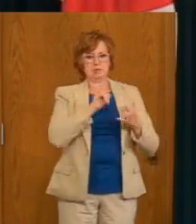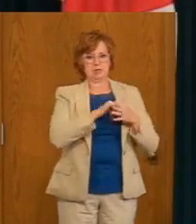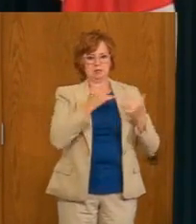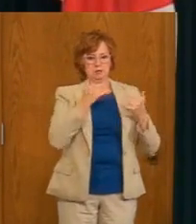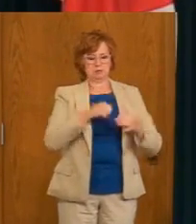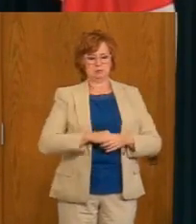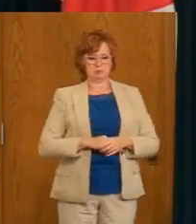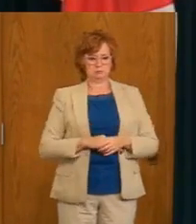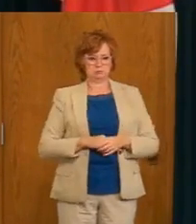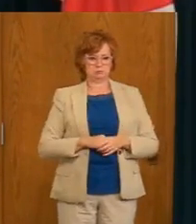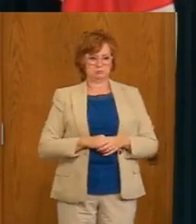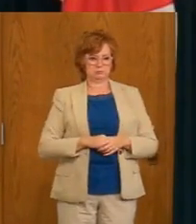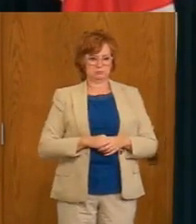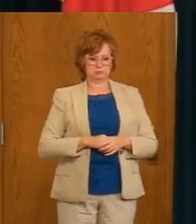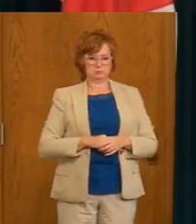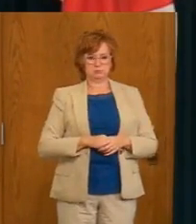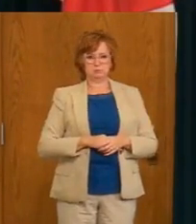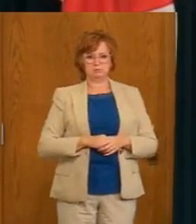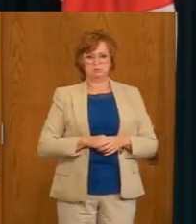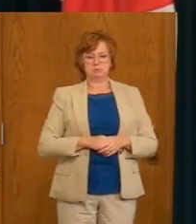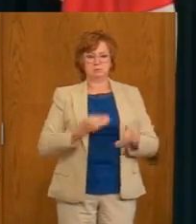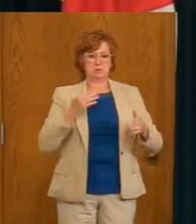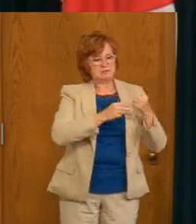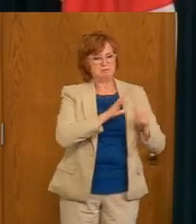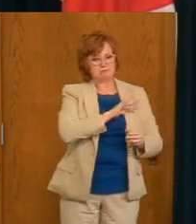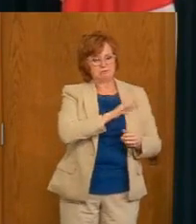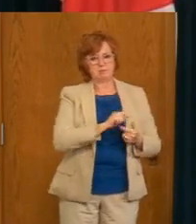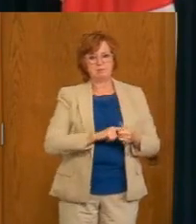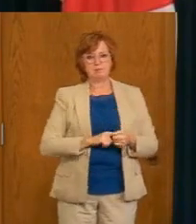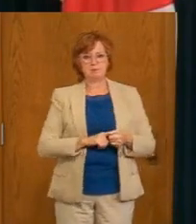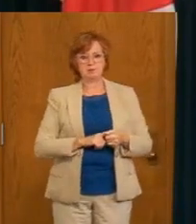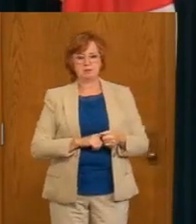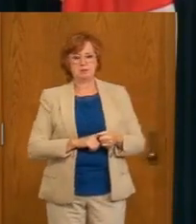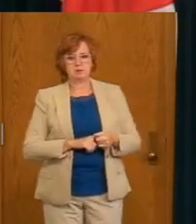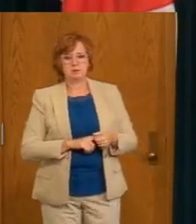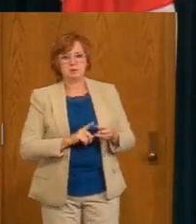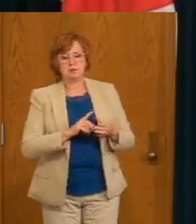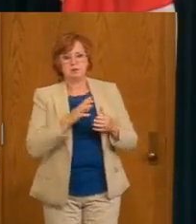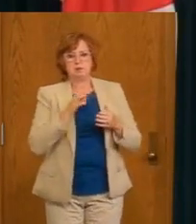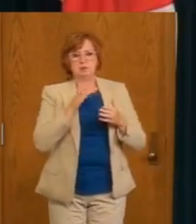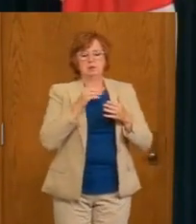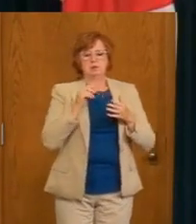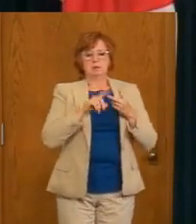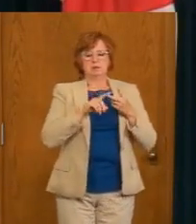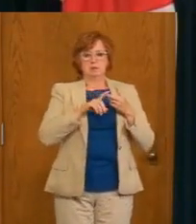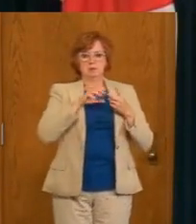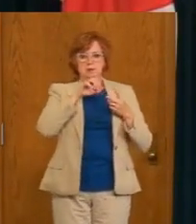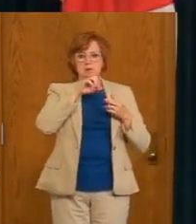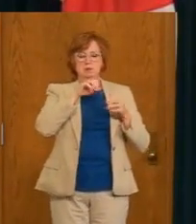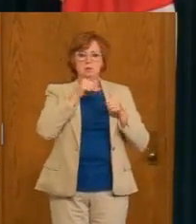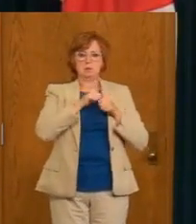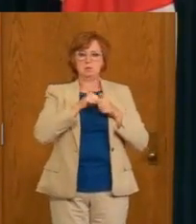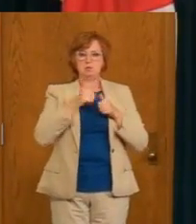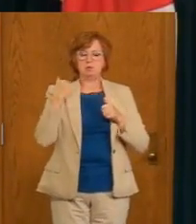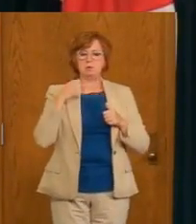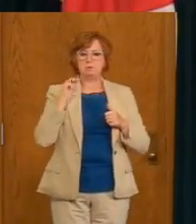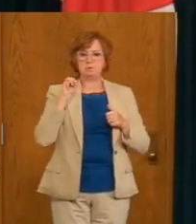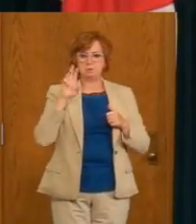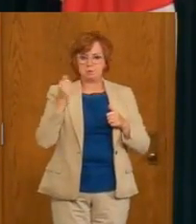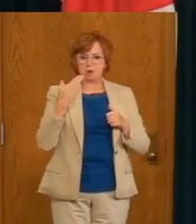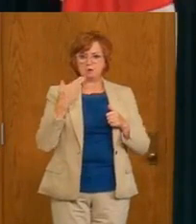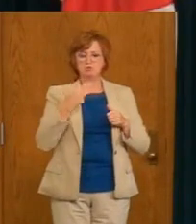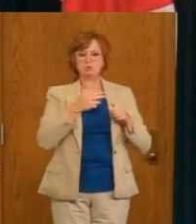over because we've met the targets around step 1, step 2, step 3. We're not certainly seeing, you know, the high volumes of first doses